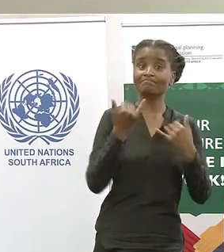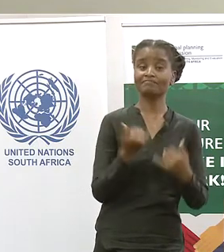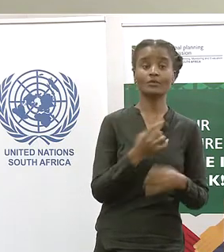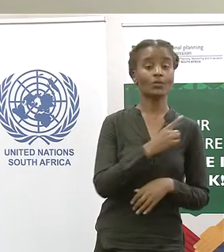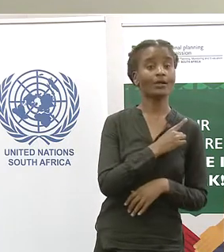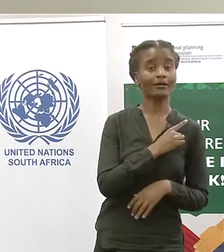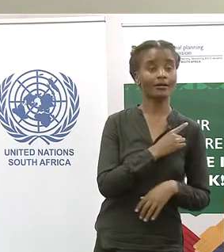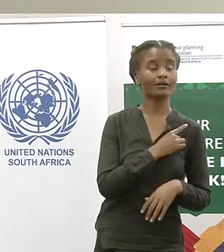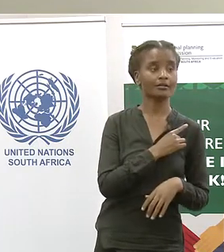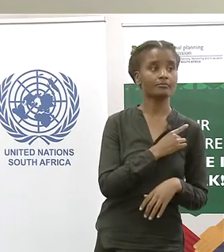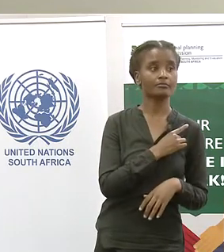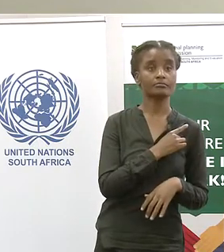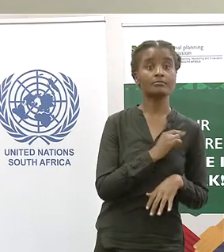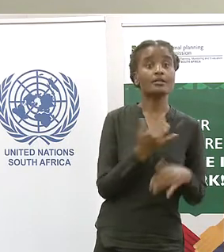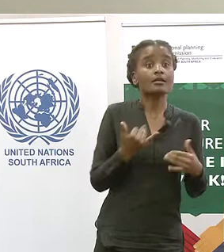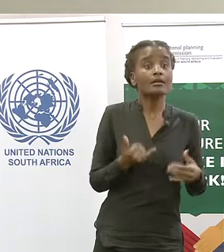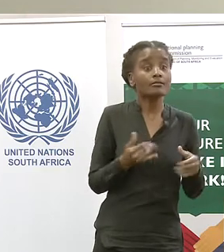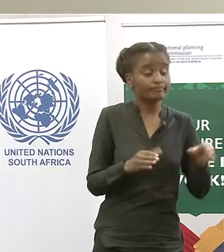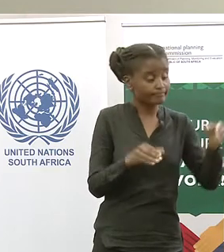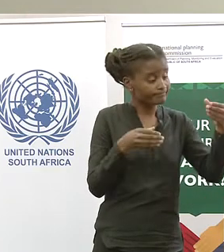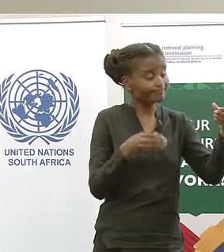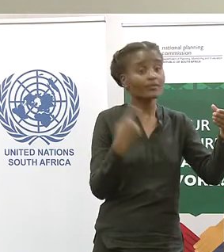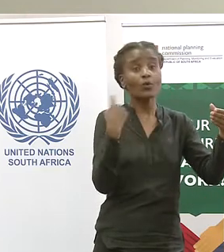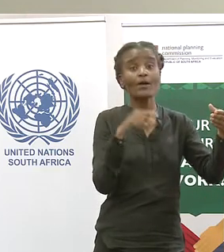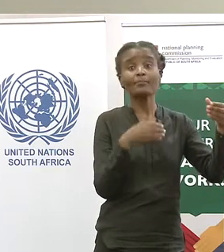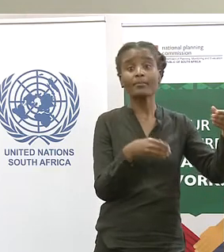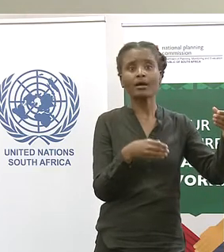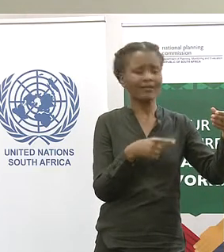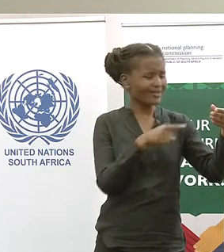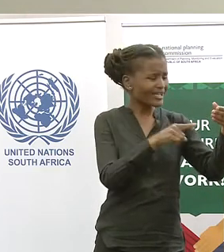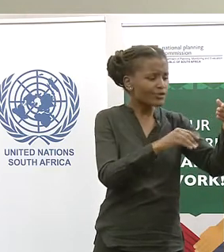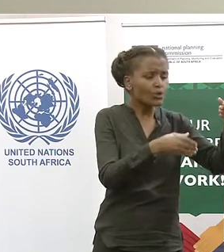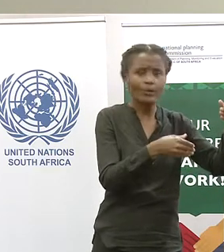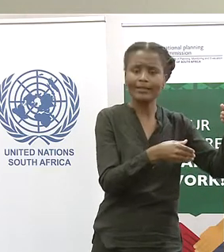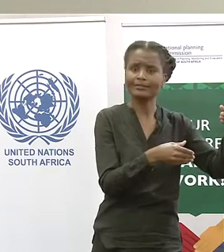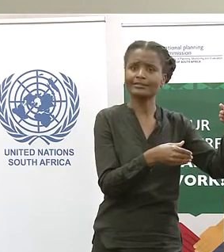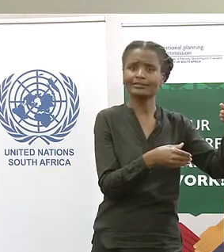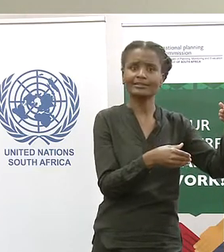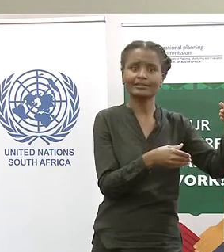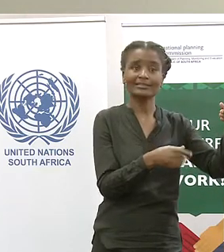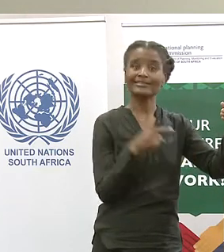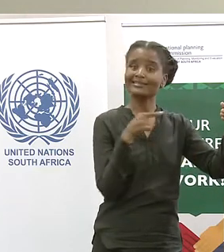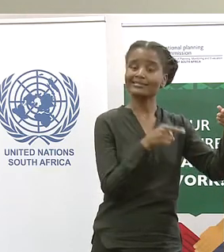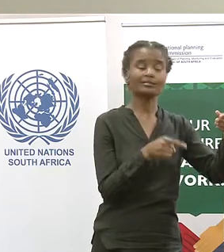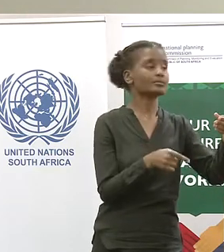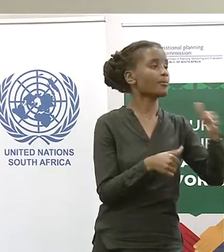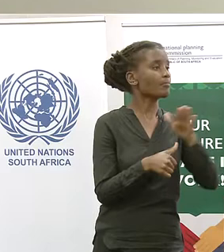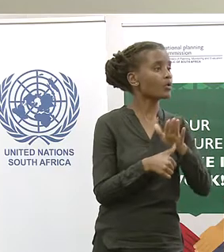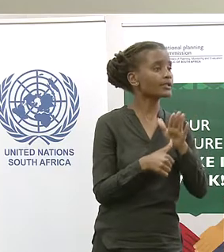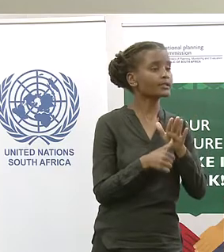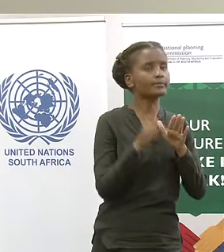at the white paper as a living document, it's important first and foremost to appreciate the fact